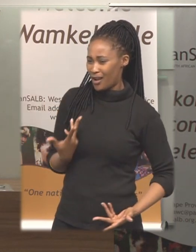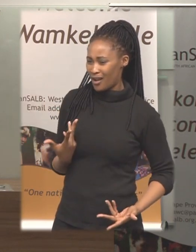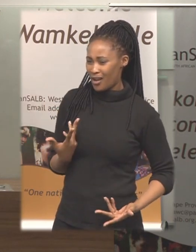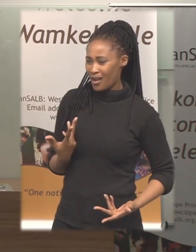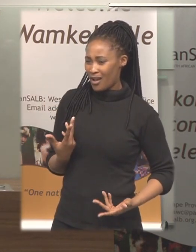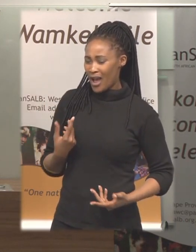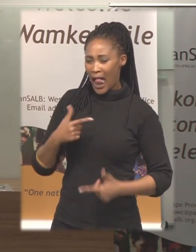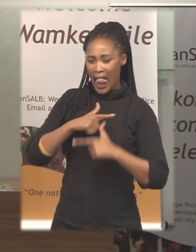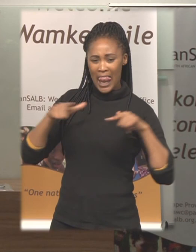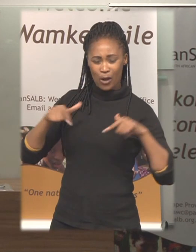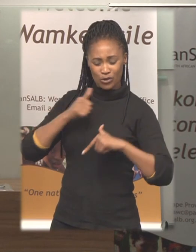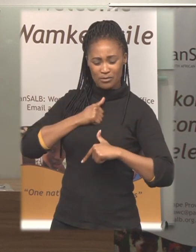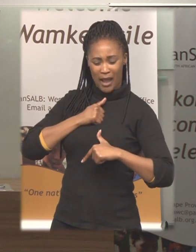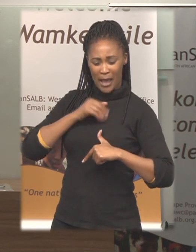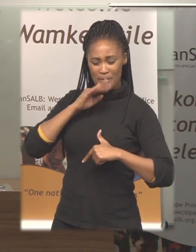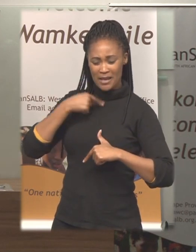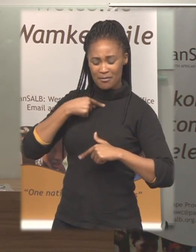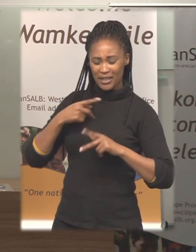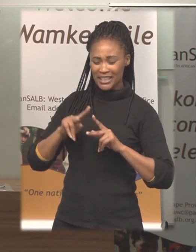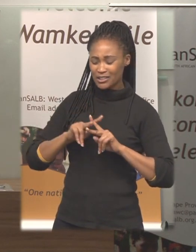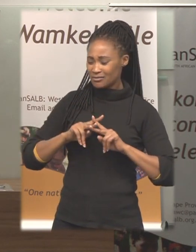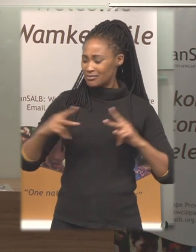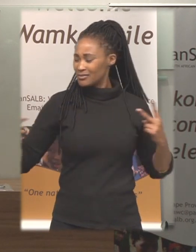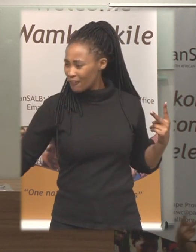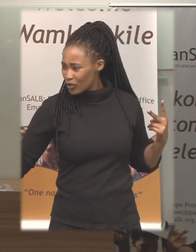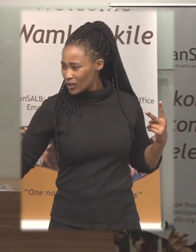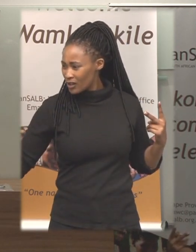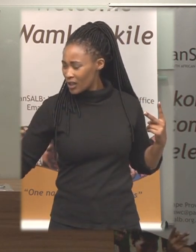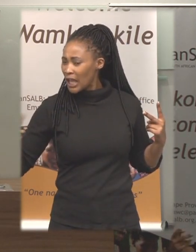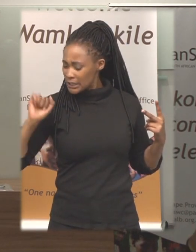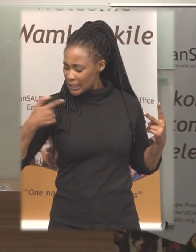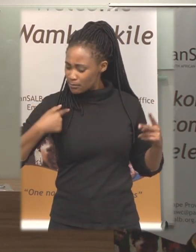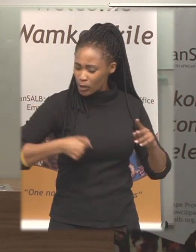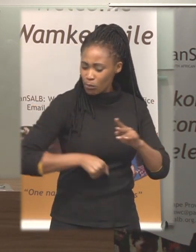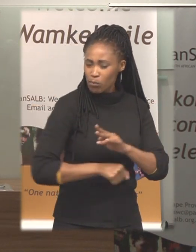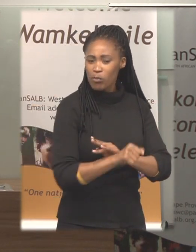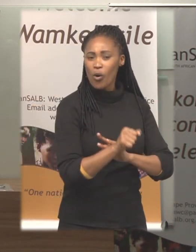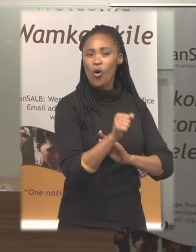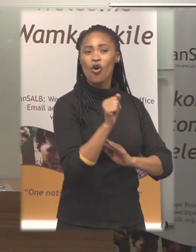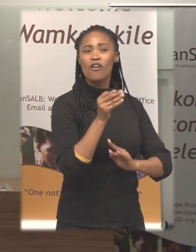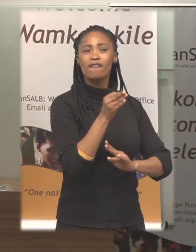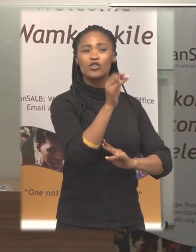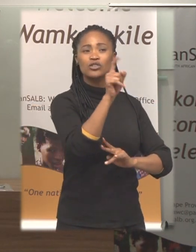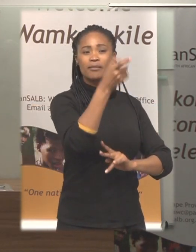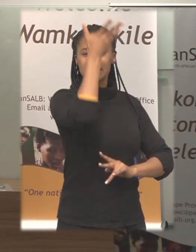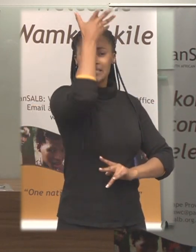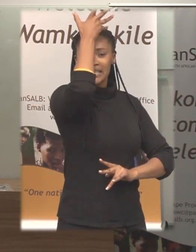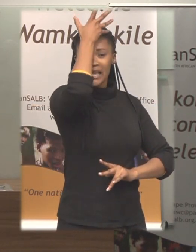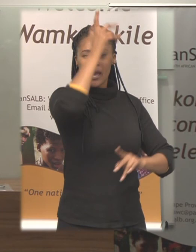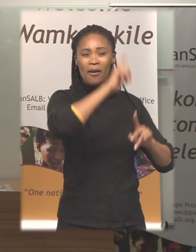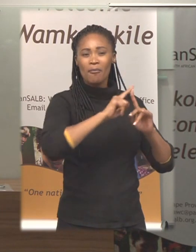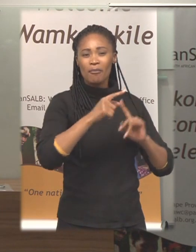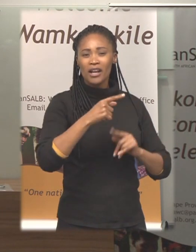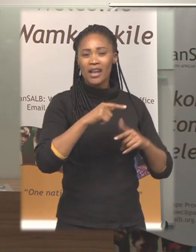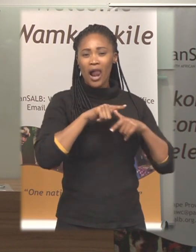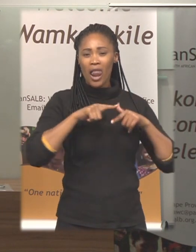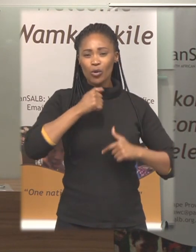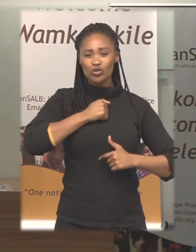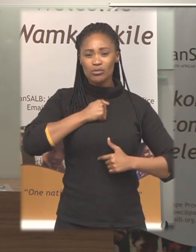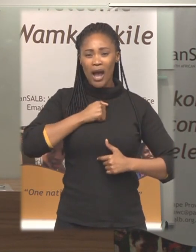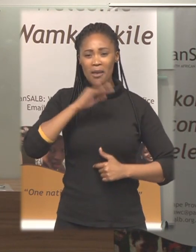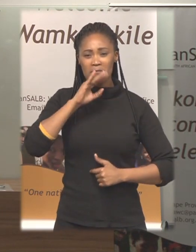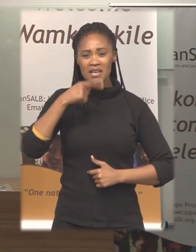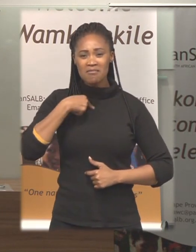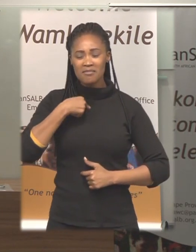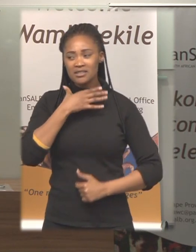enemies for me. Though I have been born to be a king, my tongue has made me a slave. On the